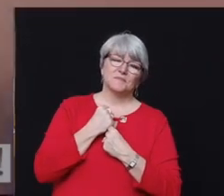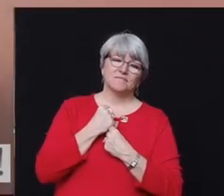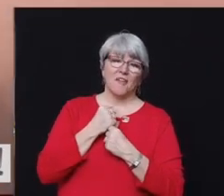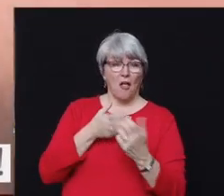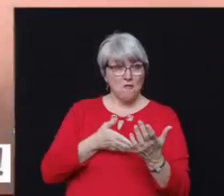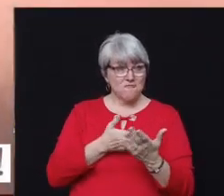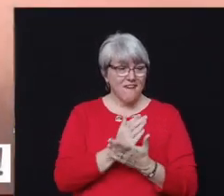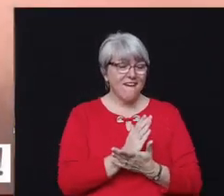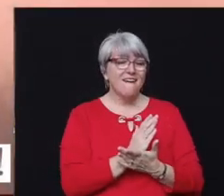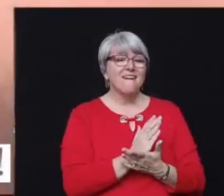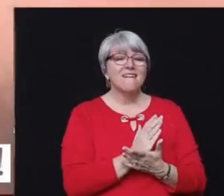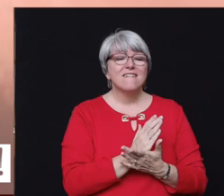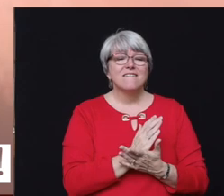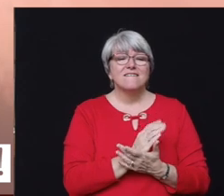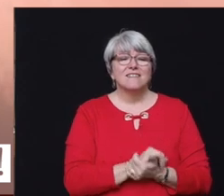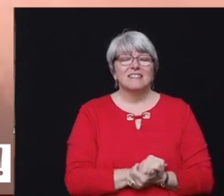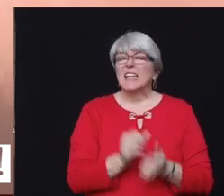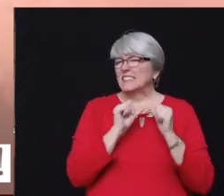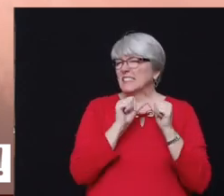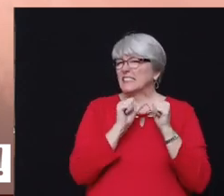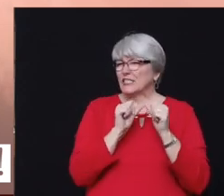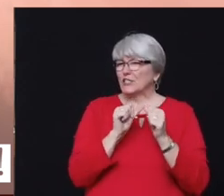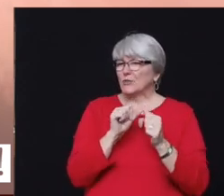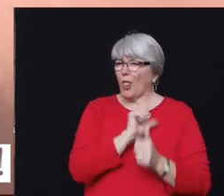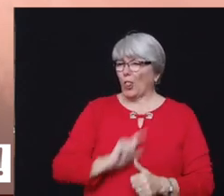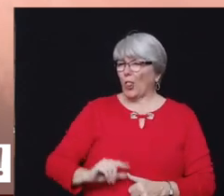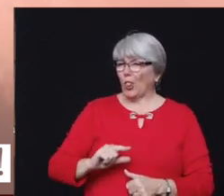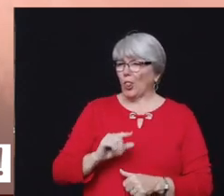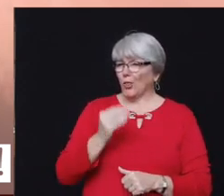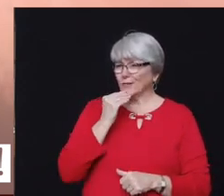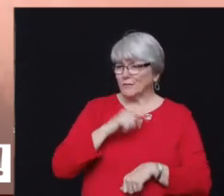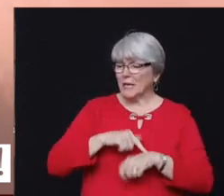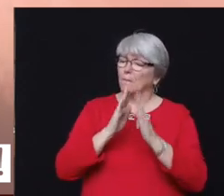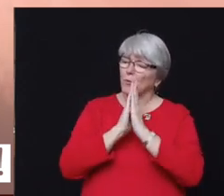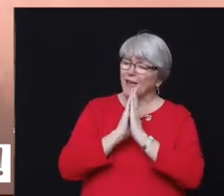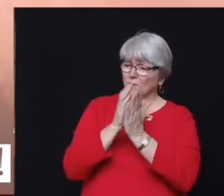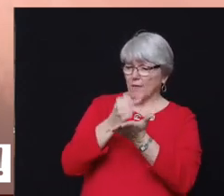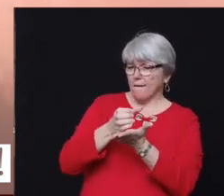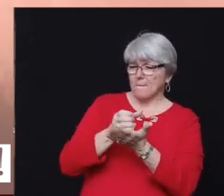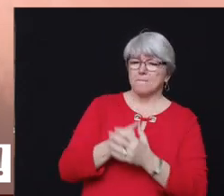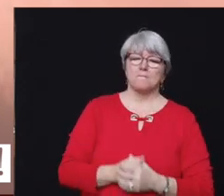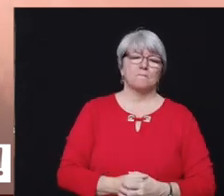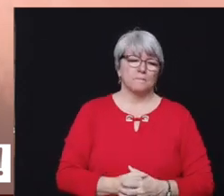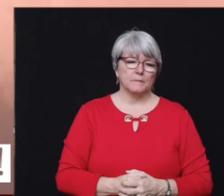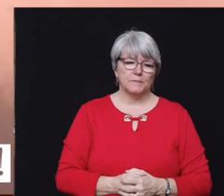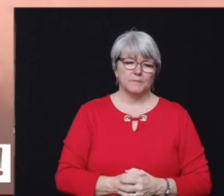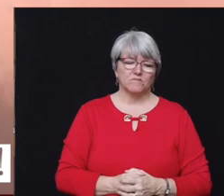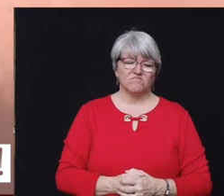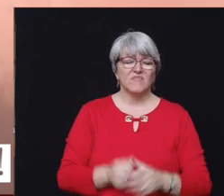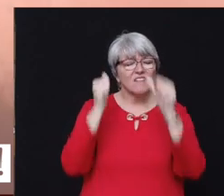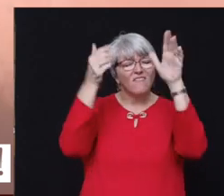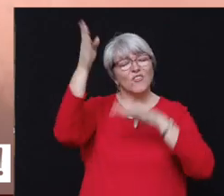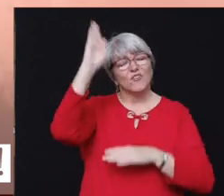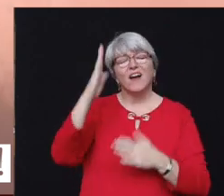All right, and let's continue in our communion time by praying for the cup. Father God, I